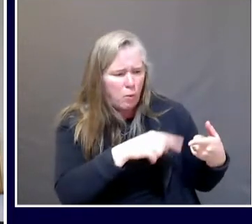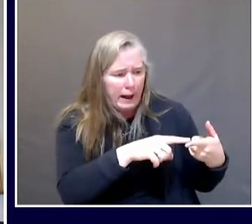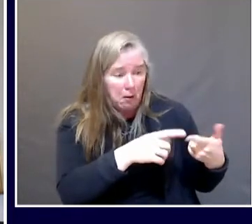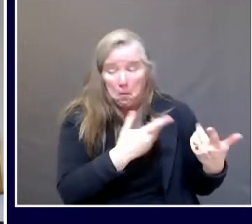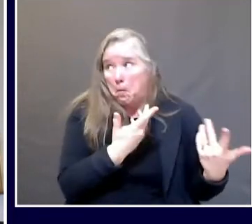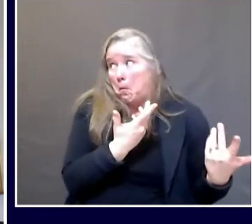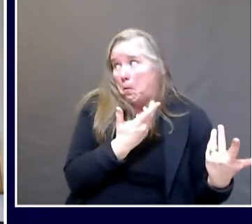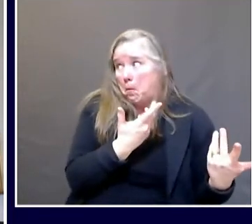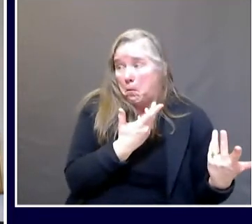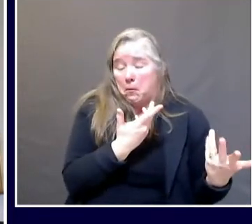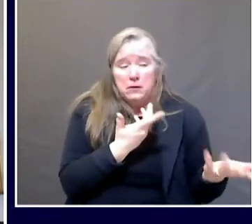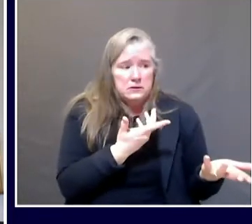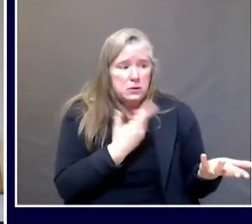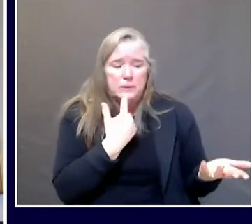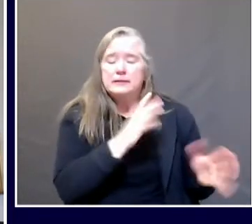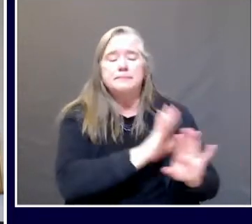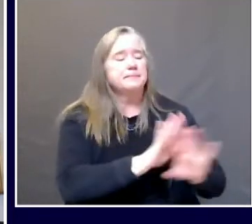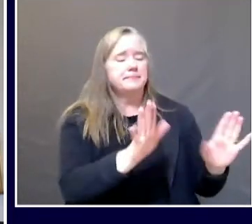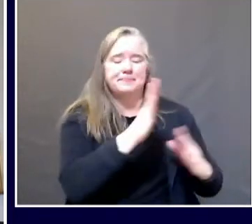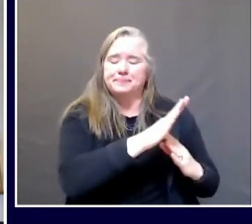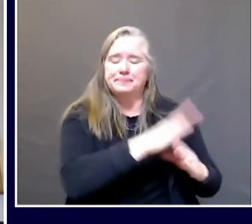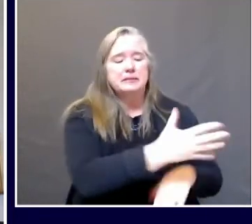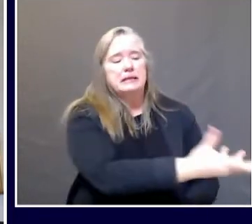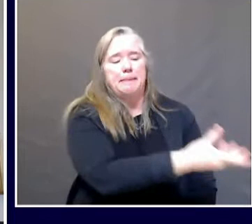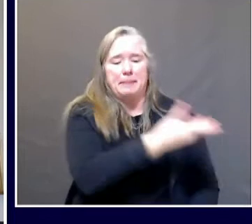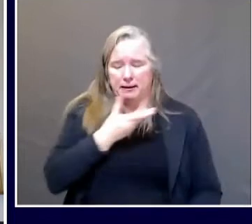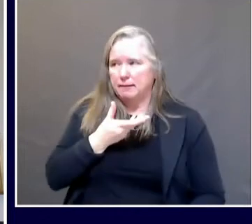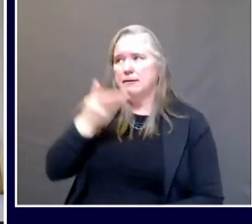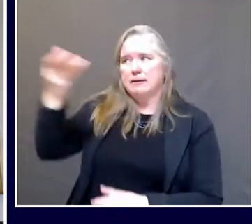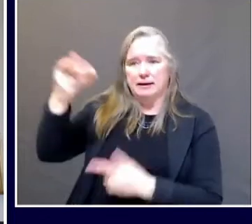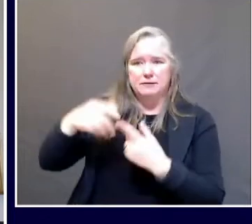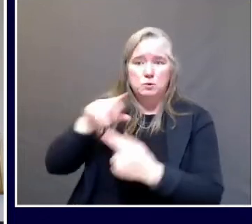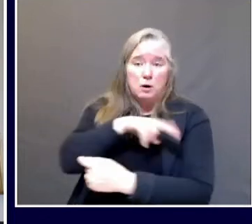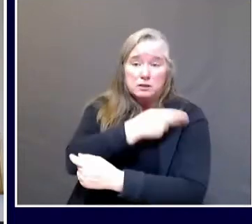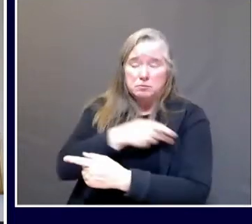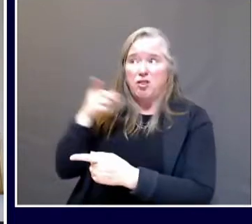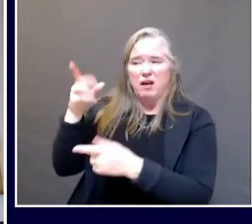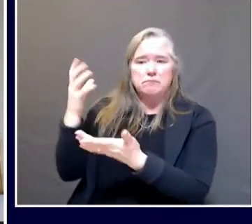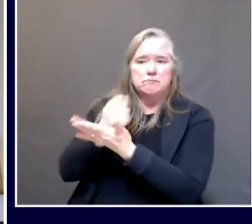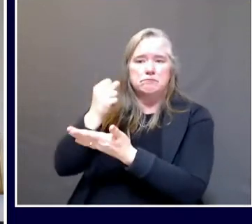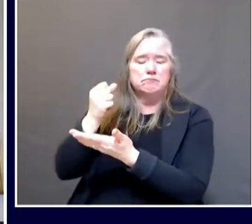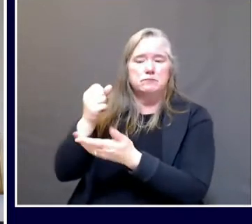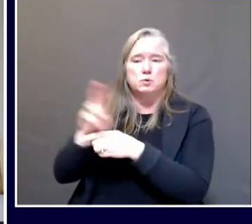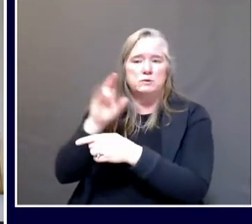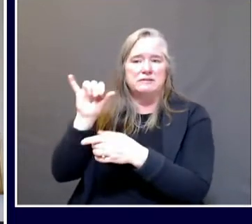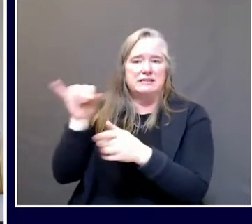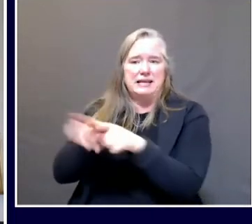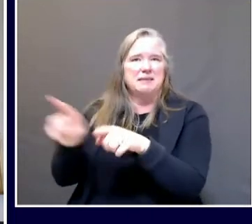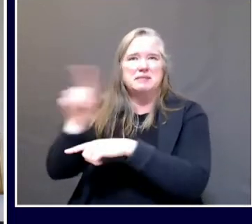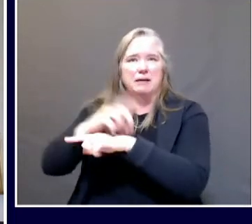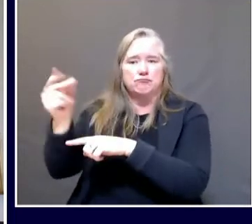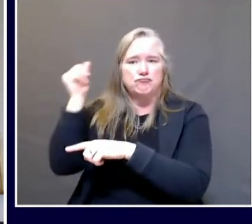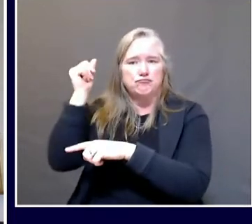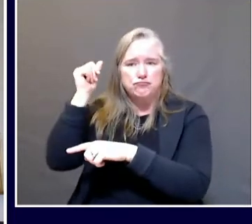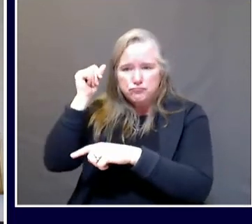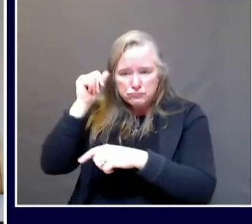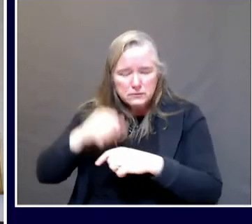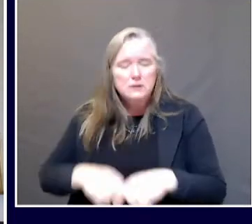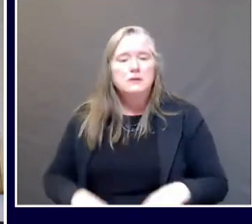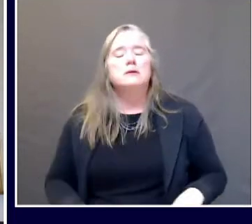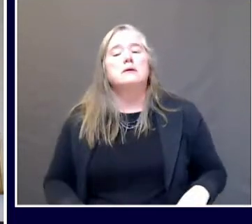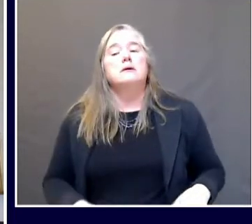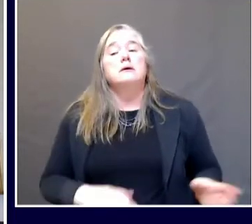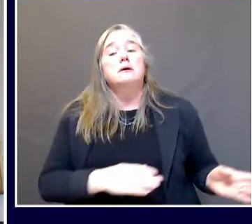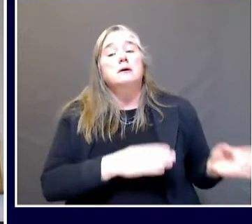that could use them immediately. We're doing the same thing again this week from Walgreens again, moving it to an independent Maine